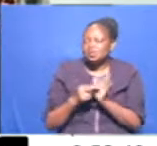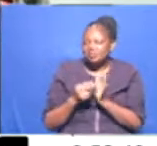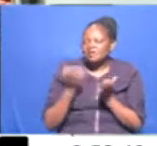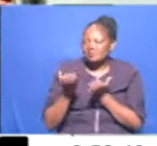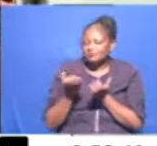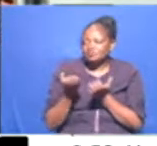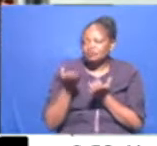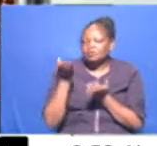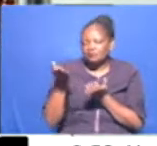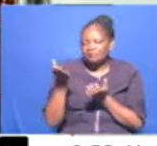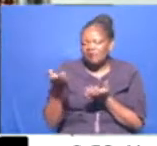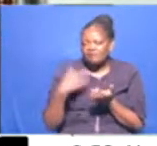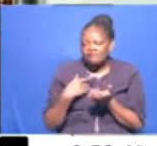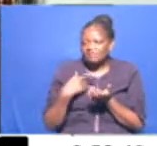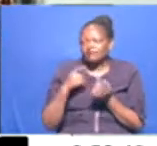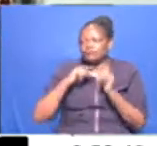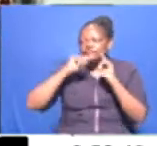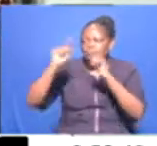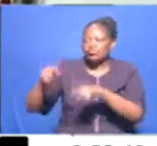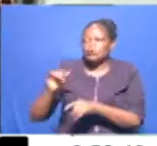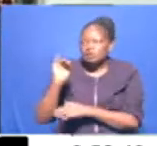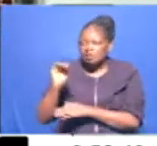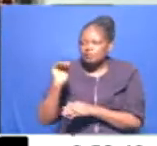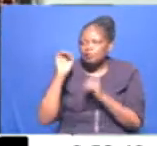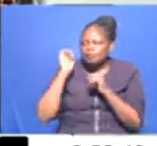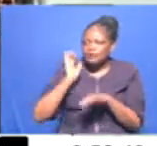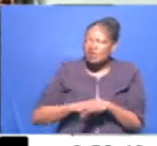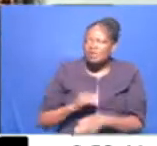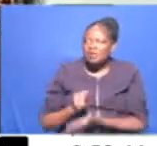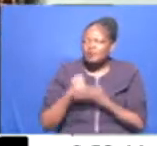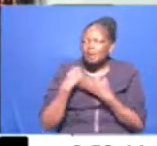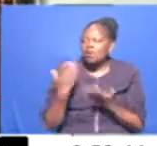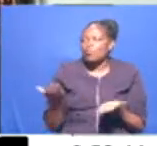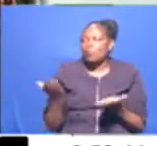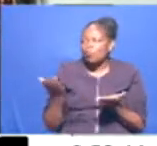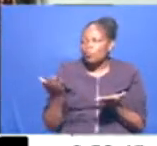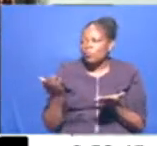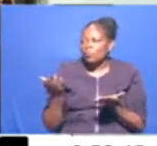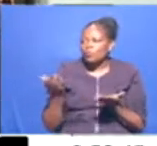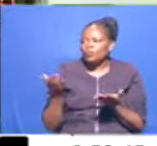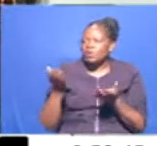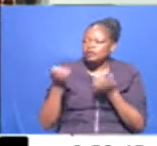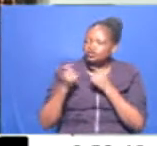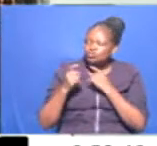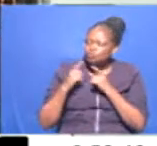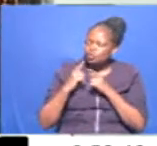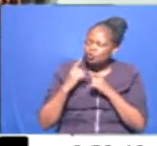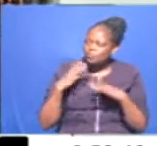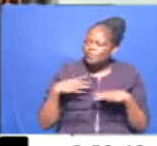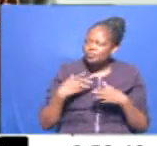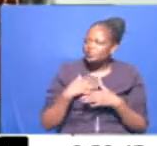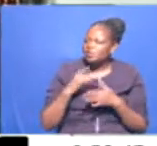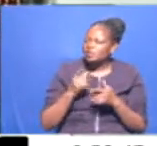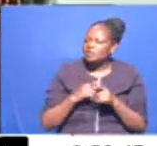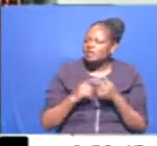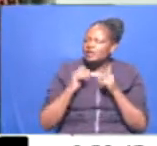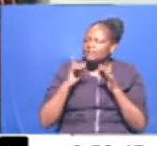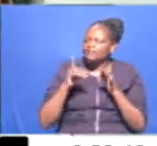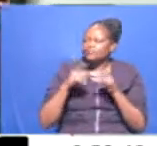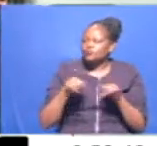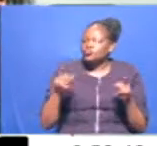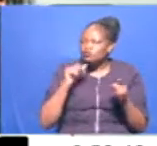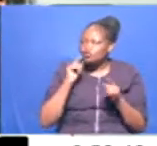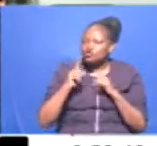there. So just go in there and ask, where can I get this particular help? I need to talk to someone. Mm-hmm. And that way, even if you're not talking to